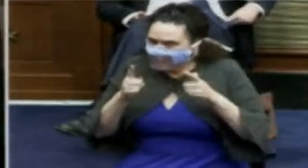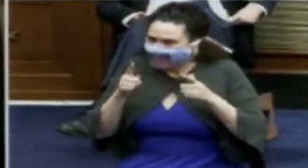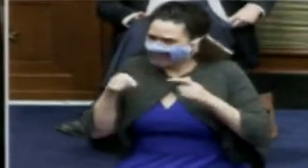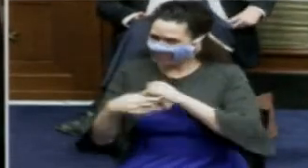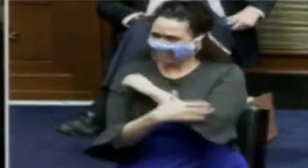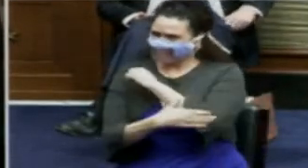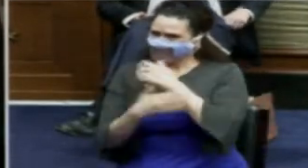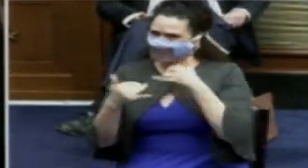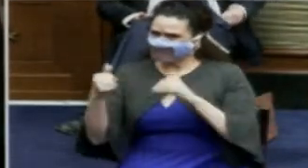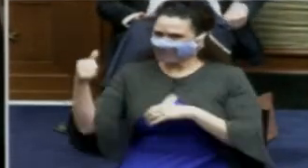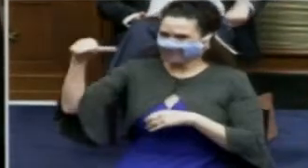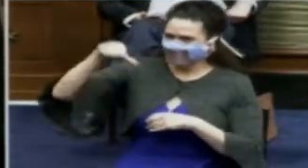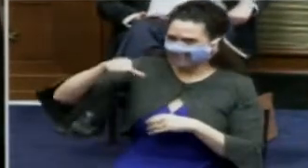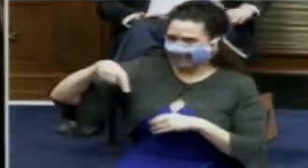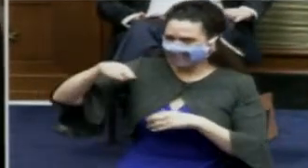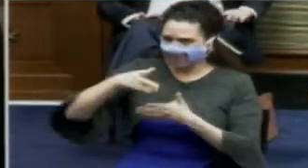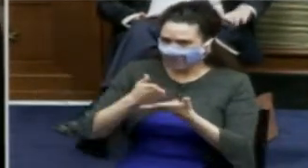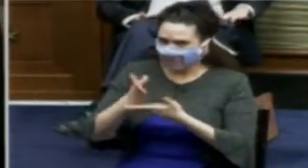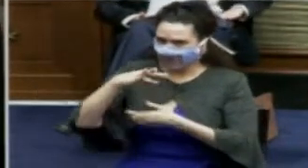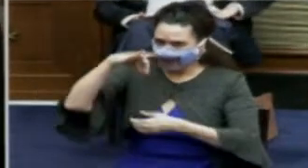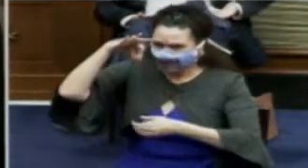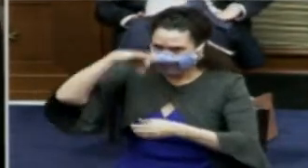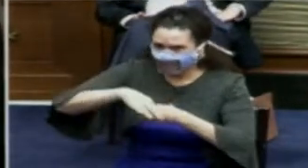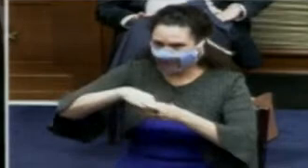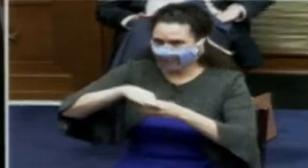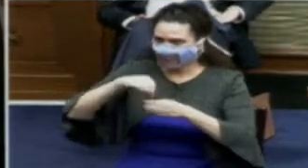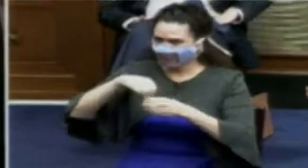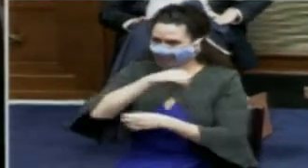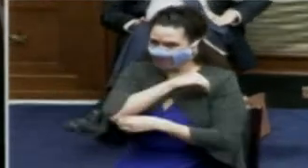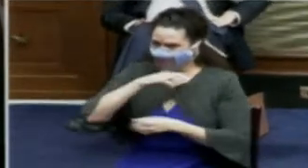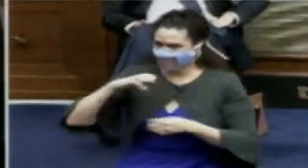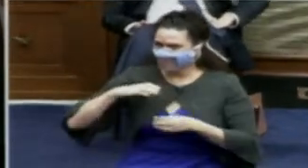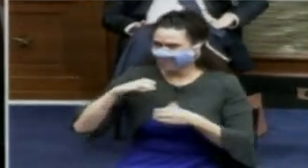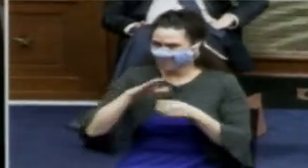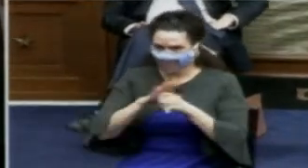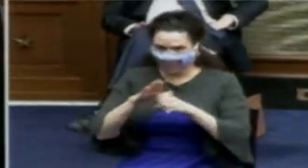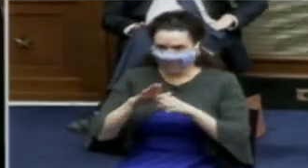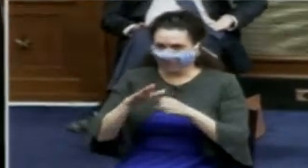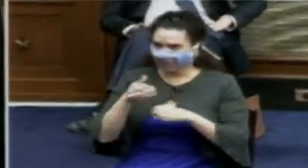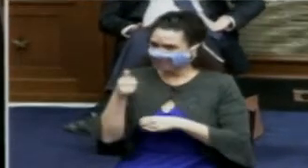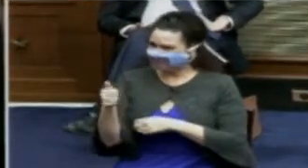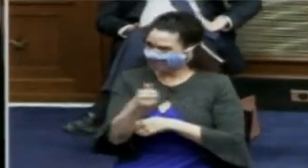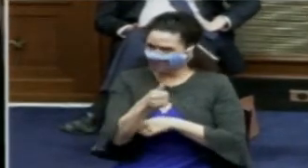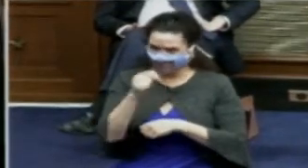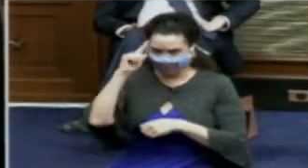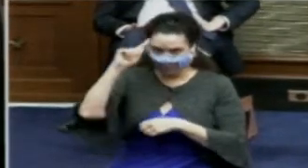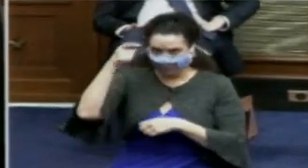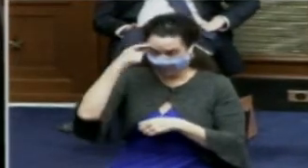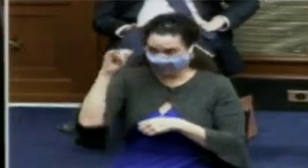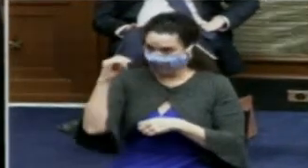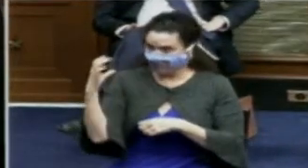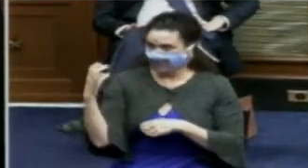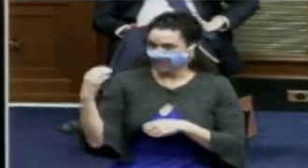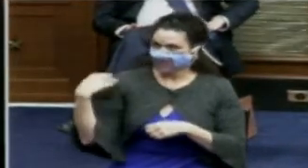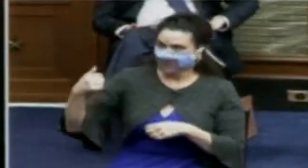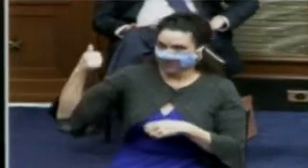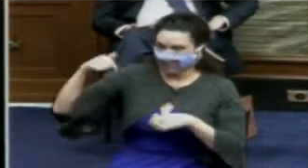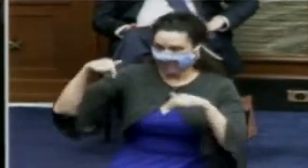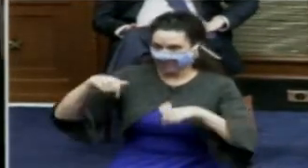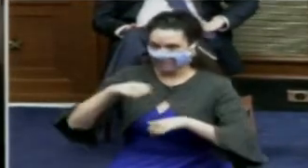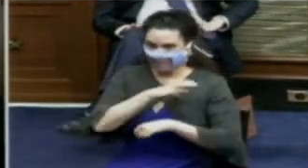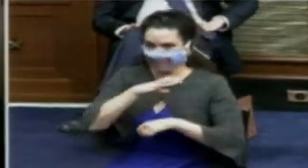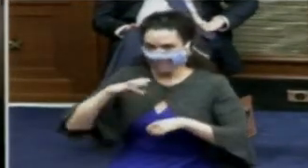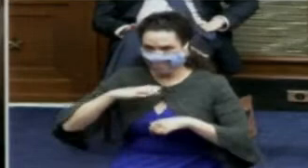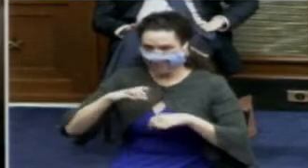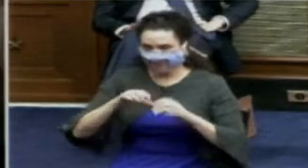in Congress and full self-government. As the chair has pointed out and Ms. Norton has